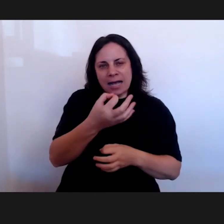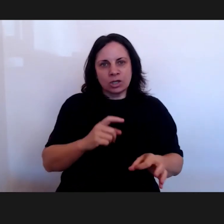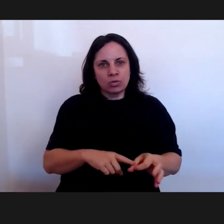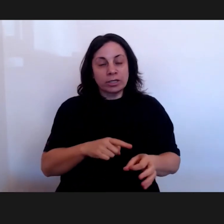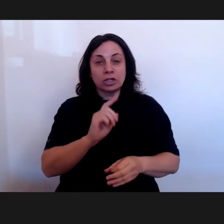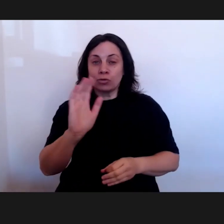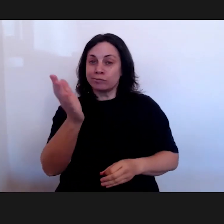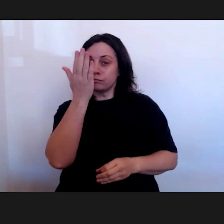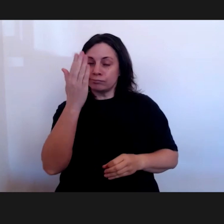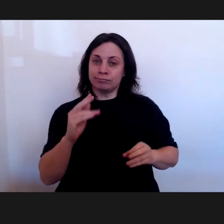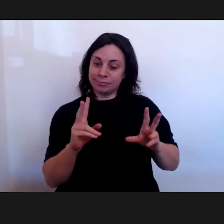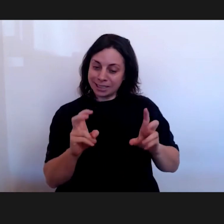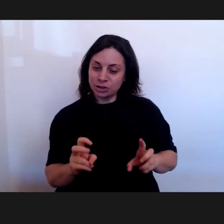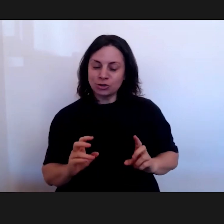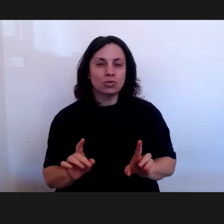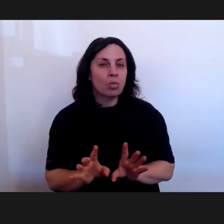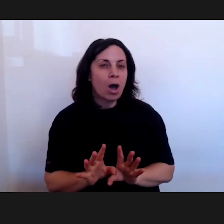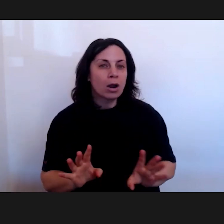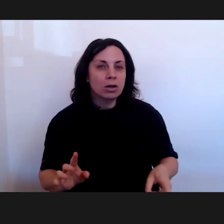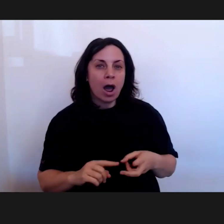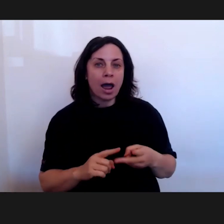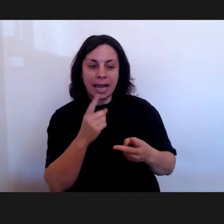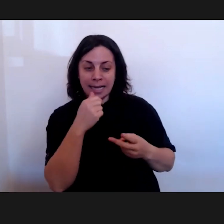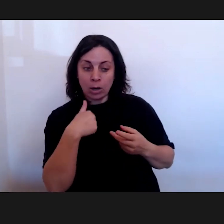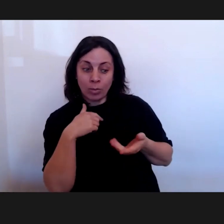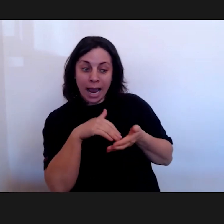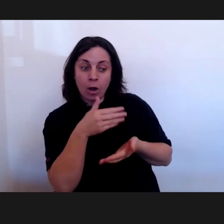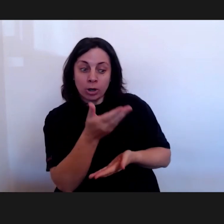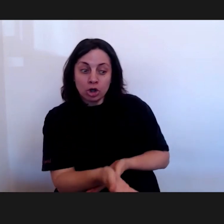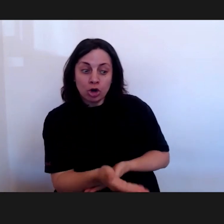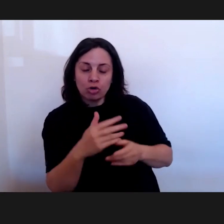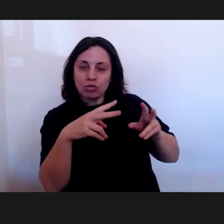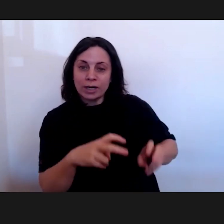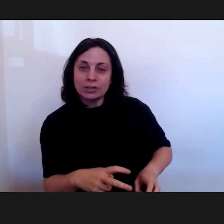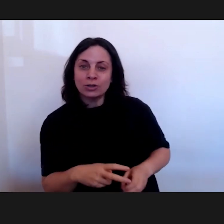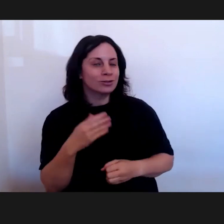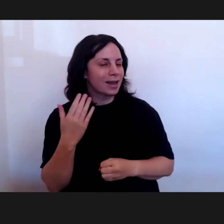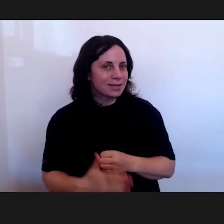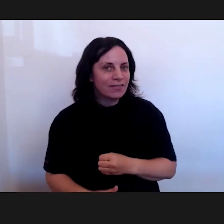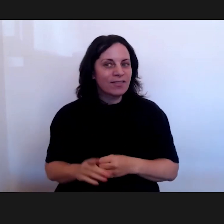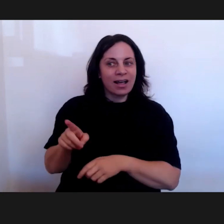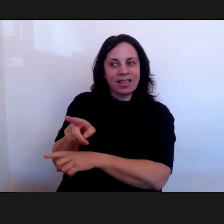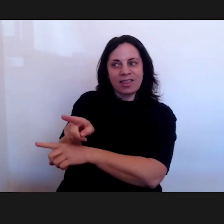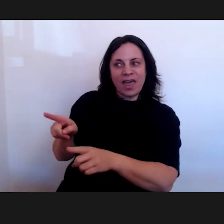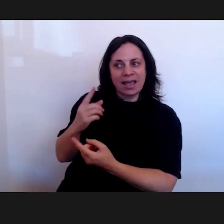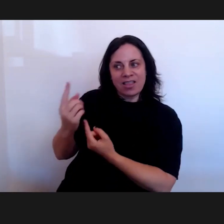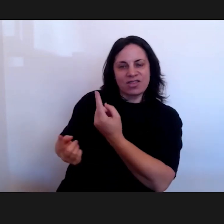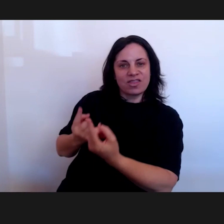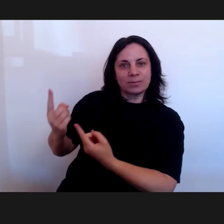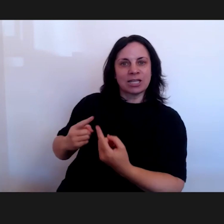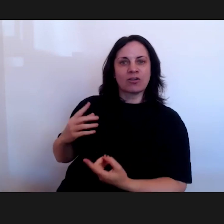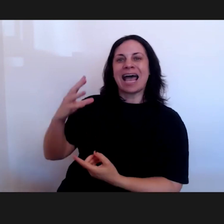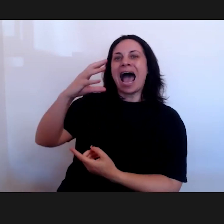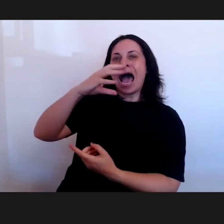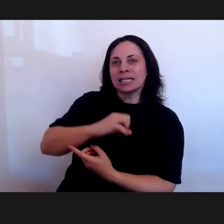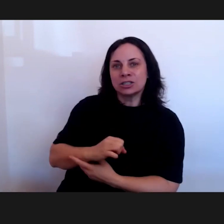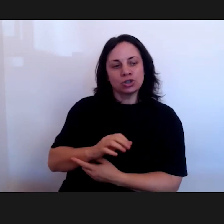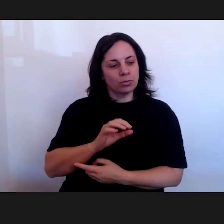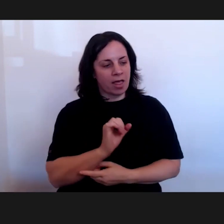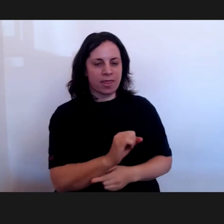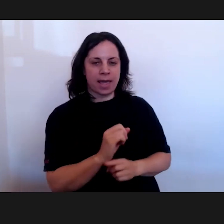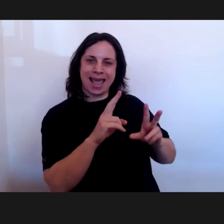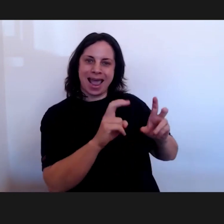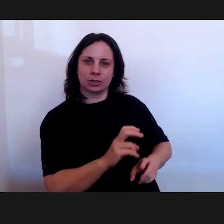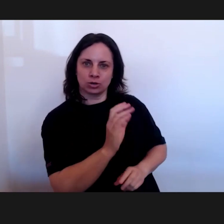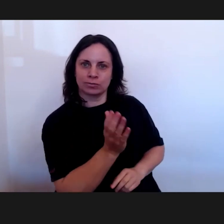you research this? What should we be researching? Researchers tend to assume what the issues our young people faced, and